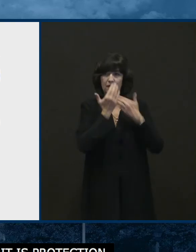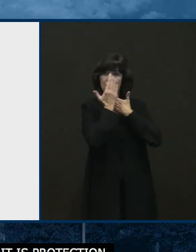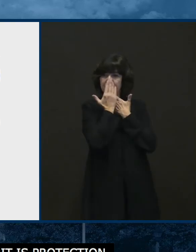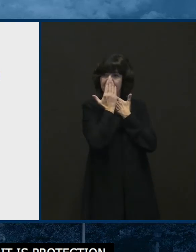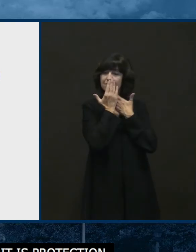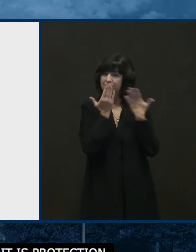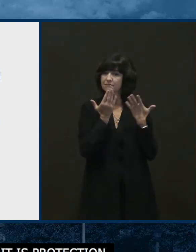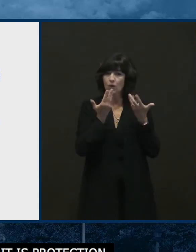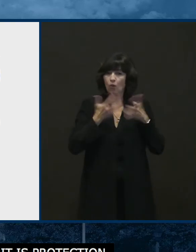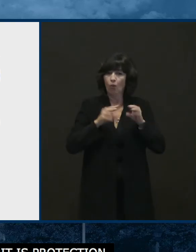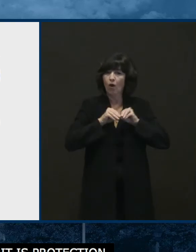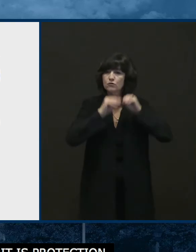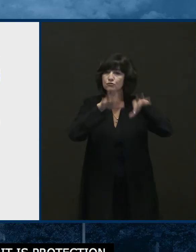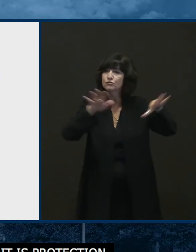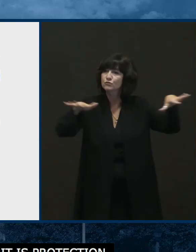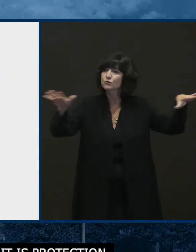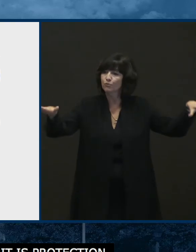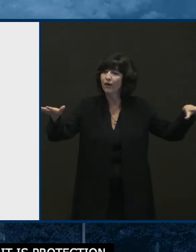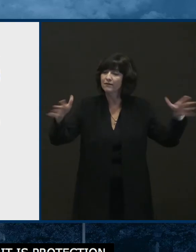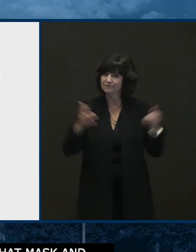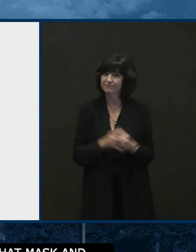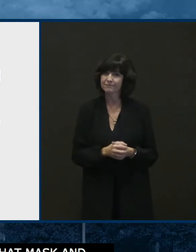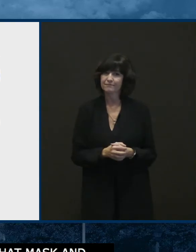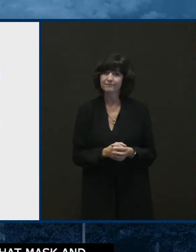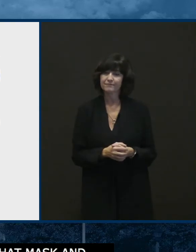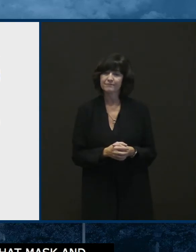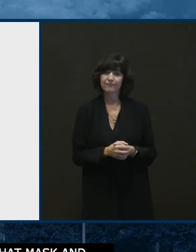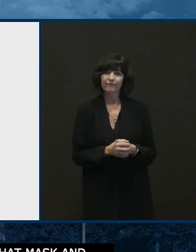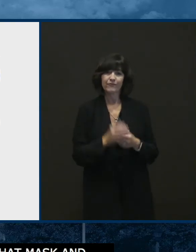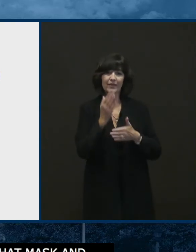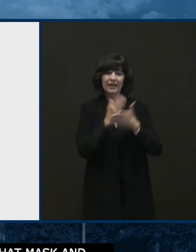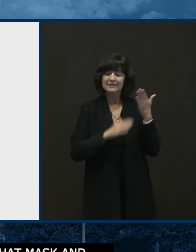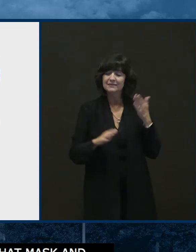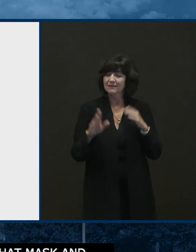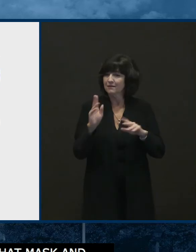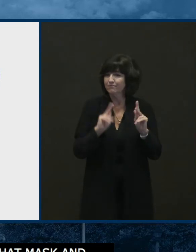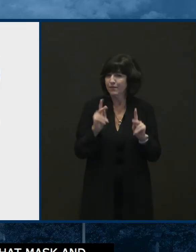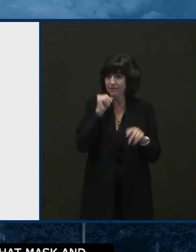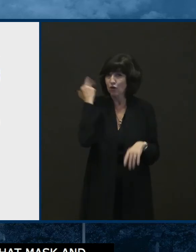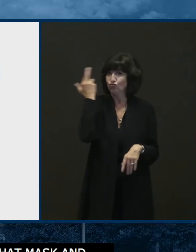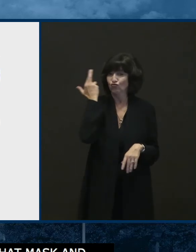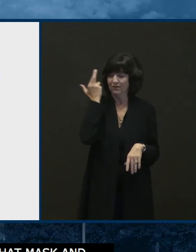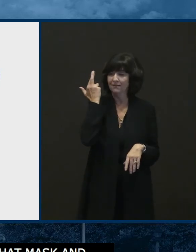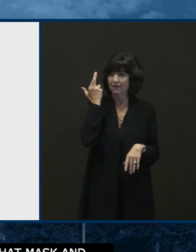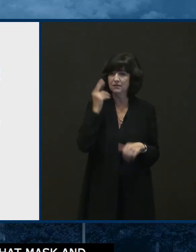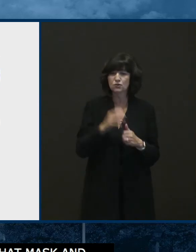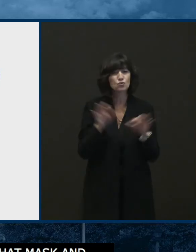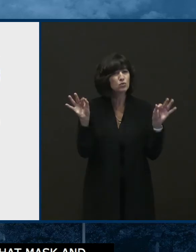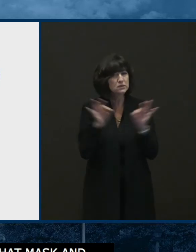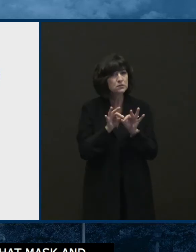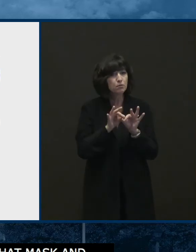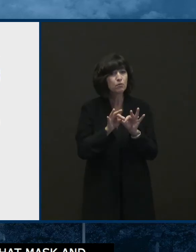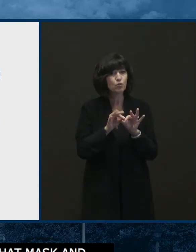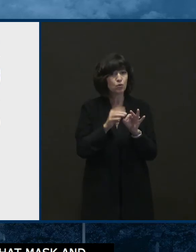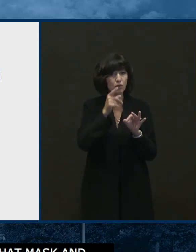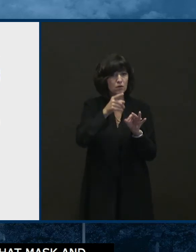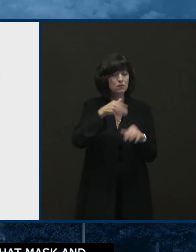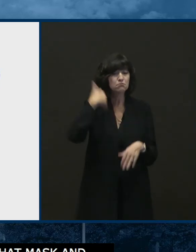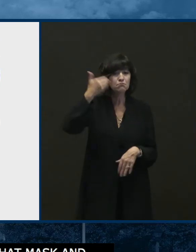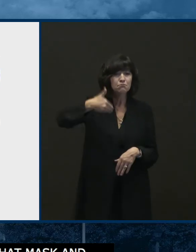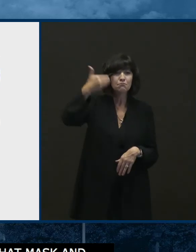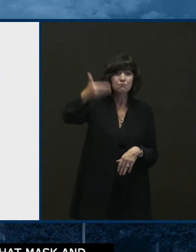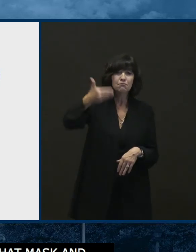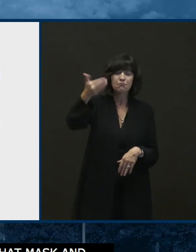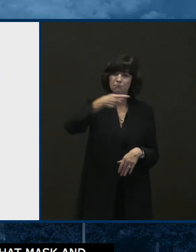can pick up that virus as you're shedding. And so it's important that we continue to get tested, and that individuals